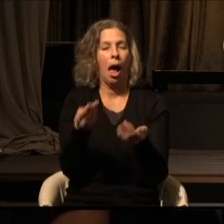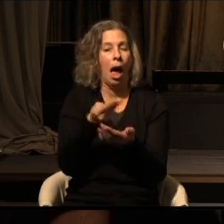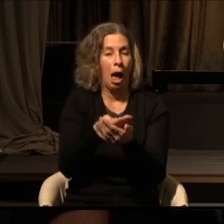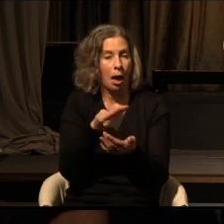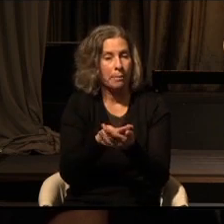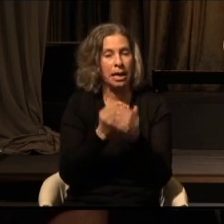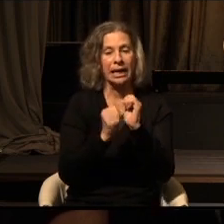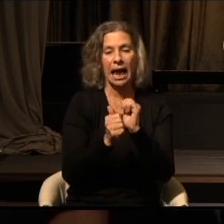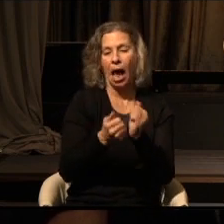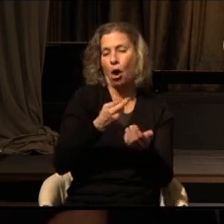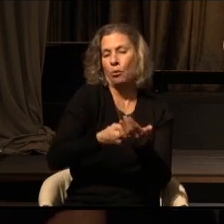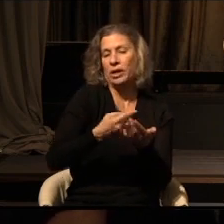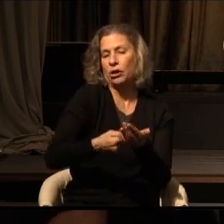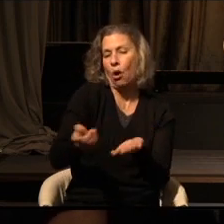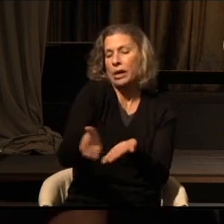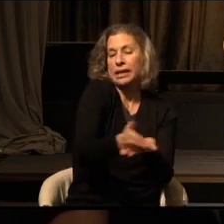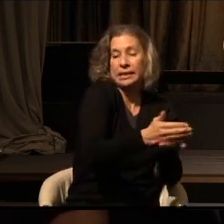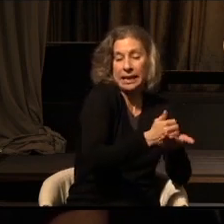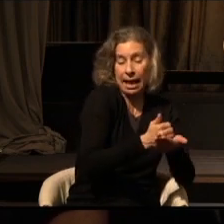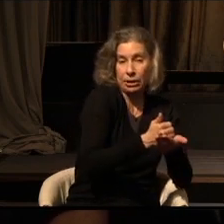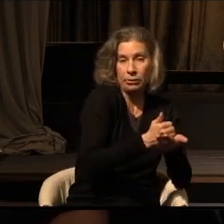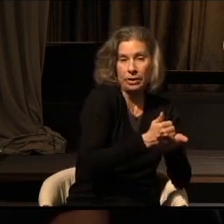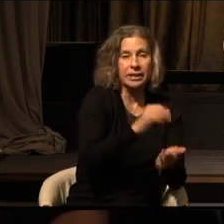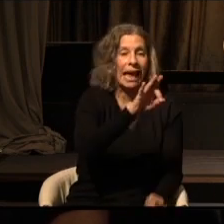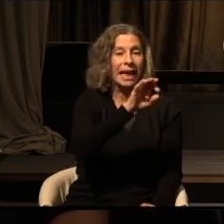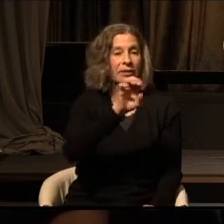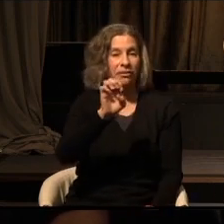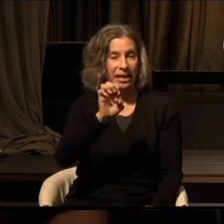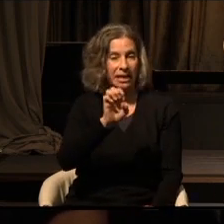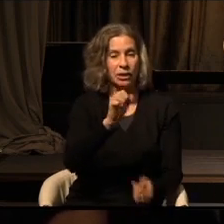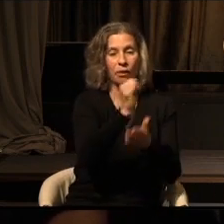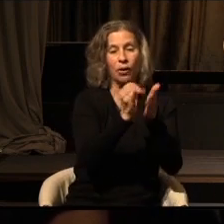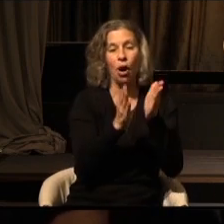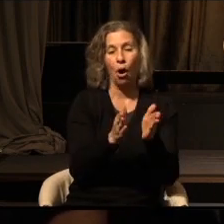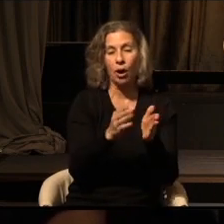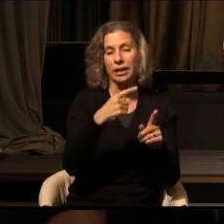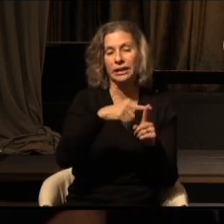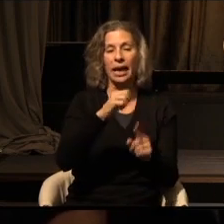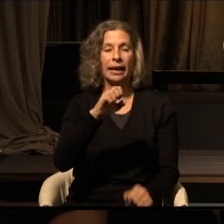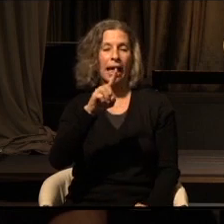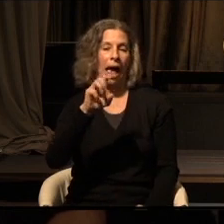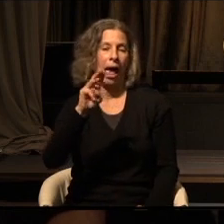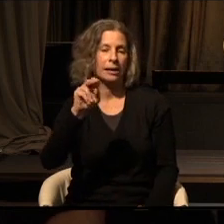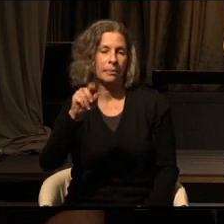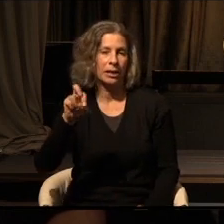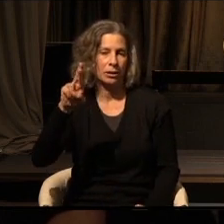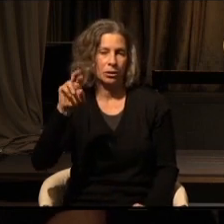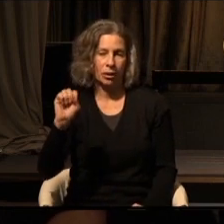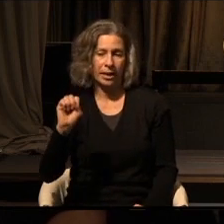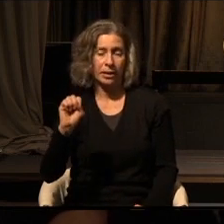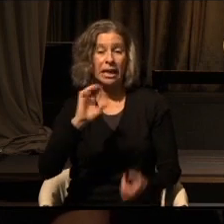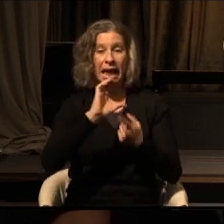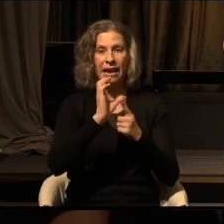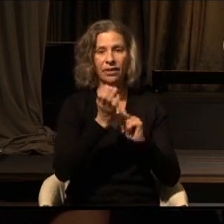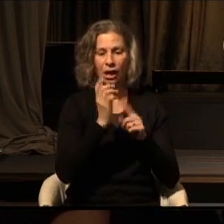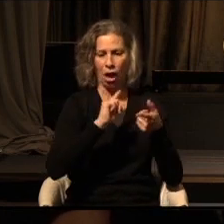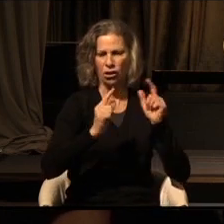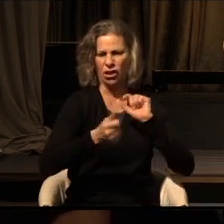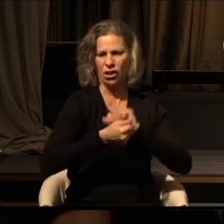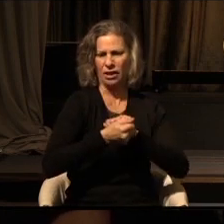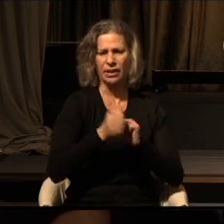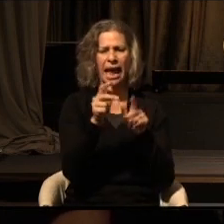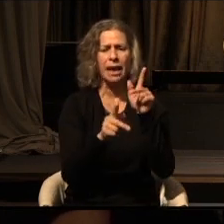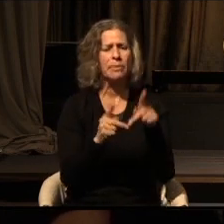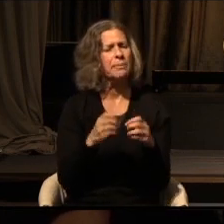talk about salaries and fees for artists and administrators. I believe that if the culture shifted and people felt more